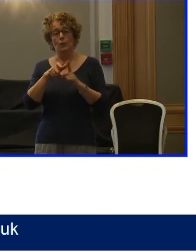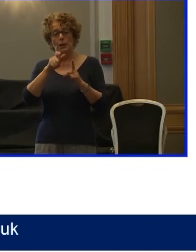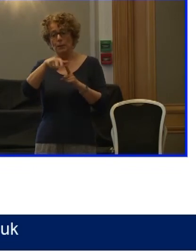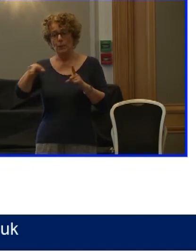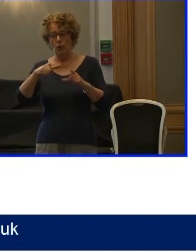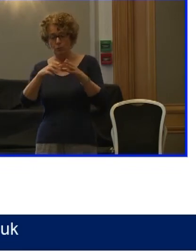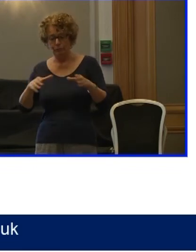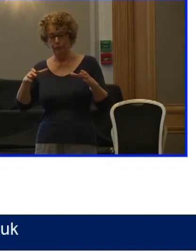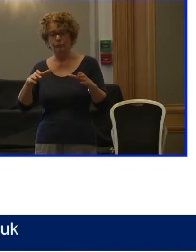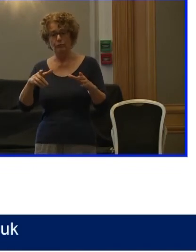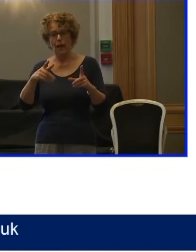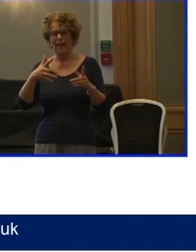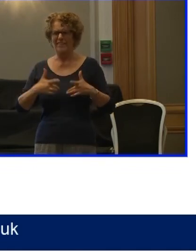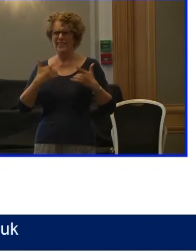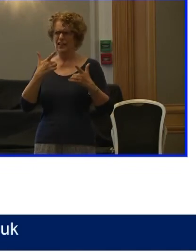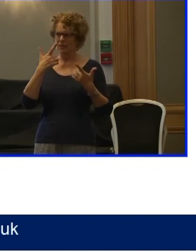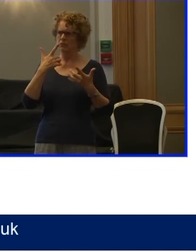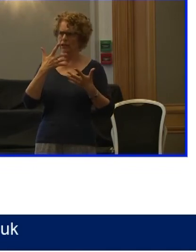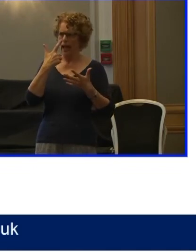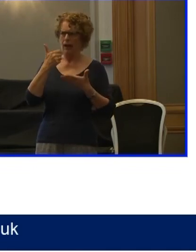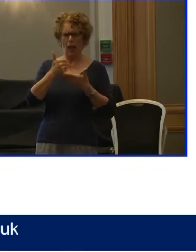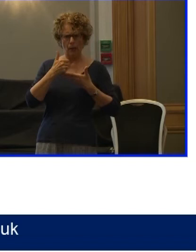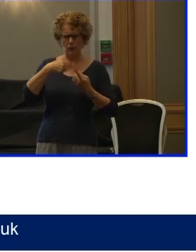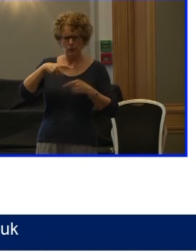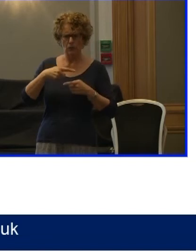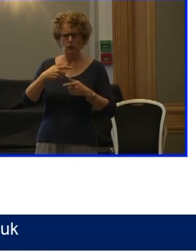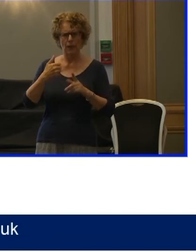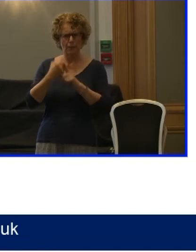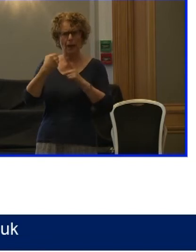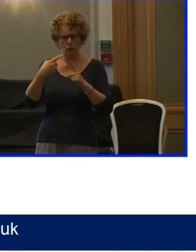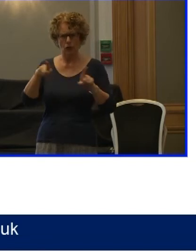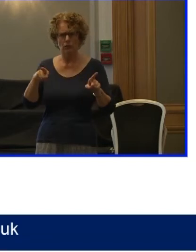think they have an impact on our organisation, which is absolutely what they do.